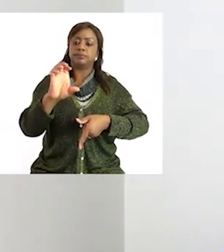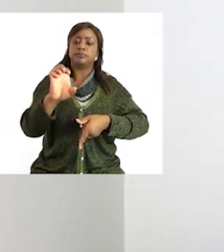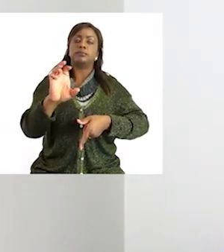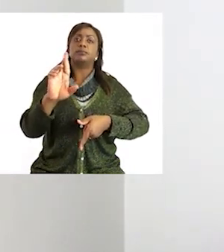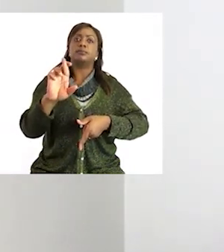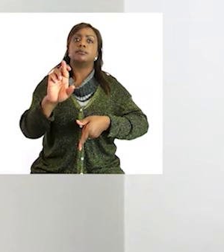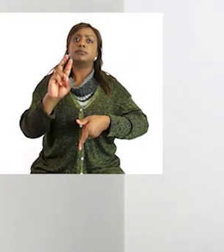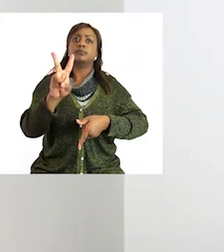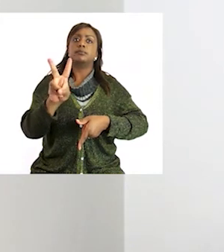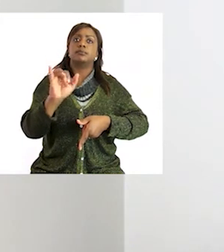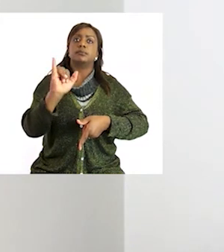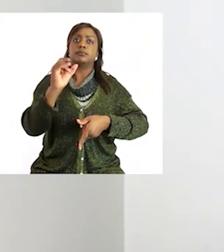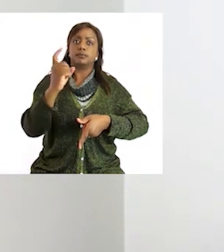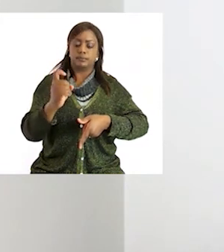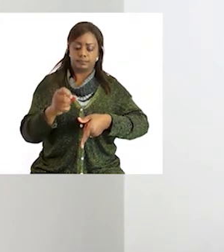the vagina.